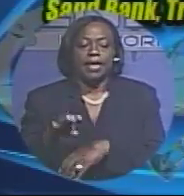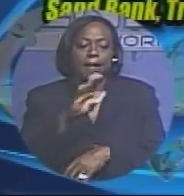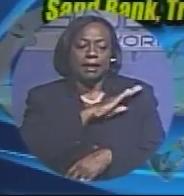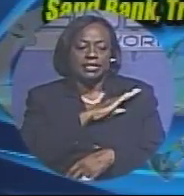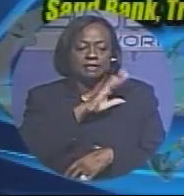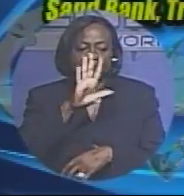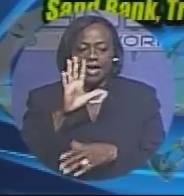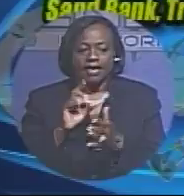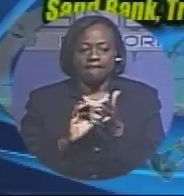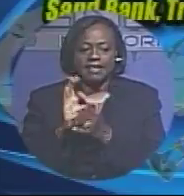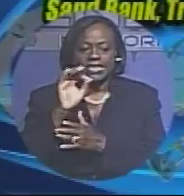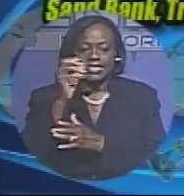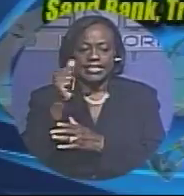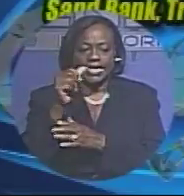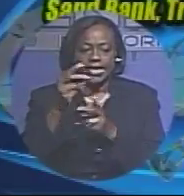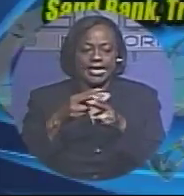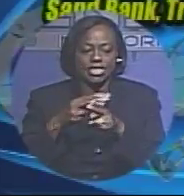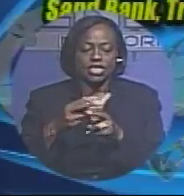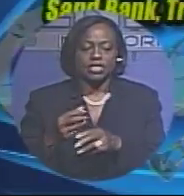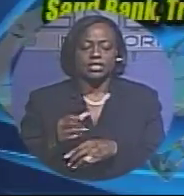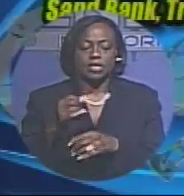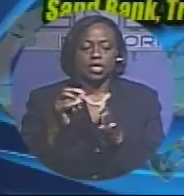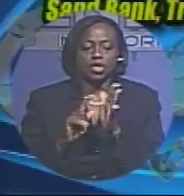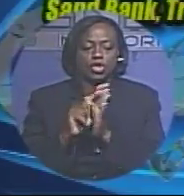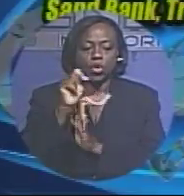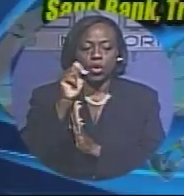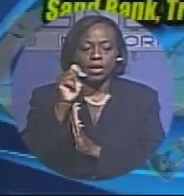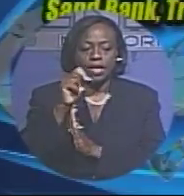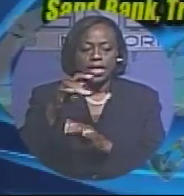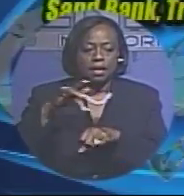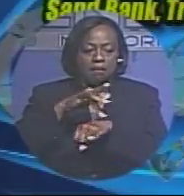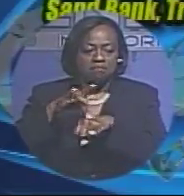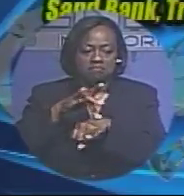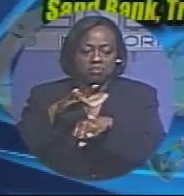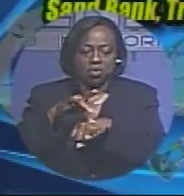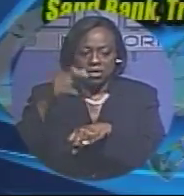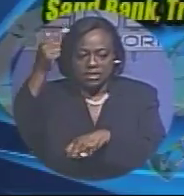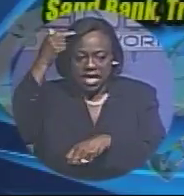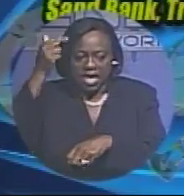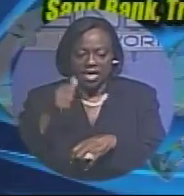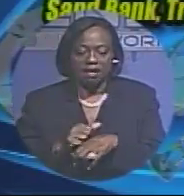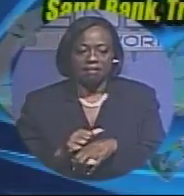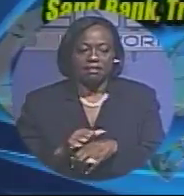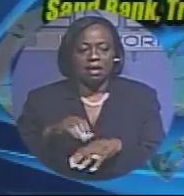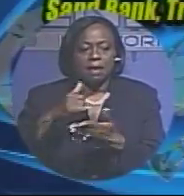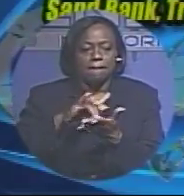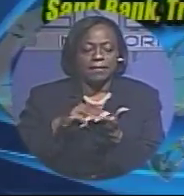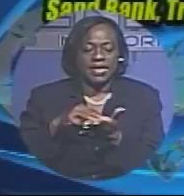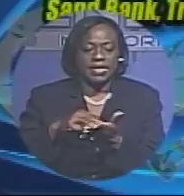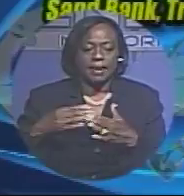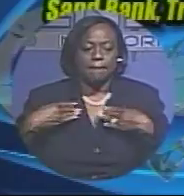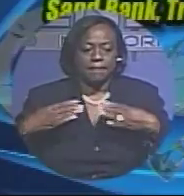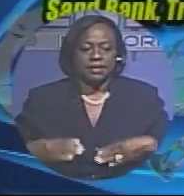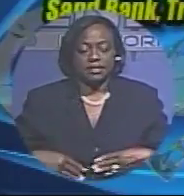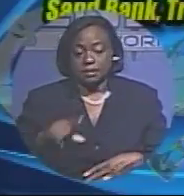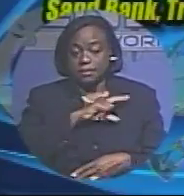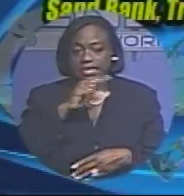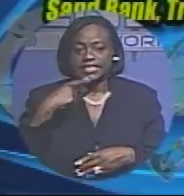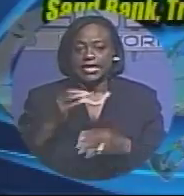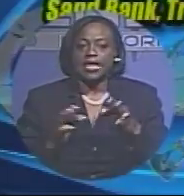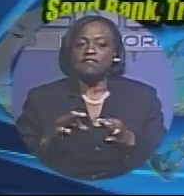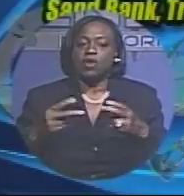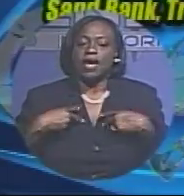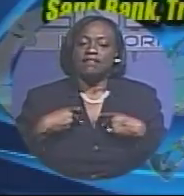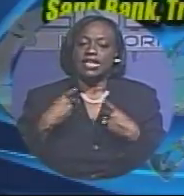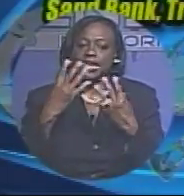stands 5 feet 10 inches tall. He's further described as bald and of medium build. Police say if you have any information about